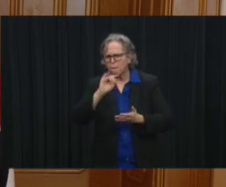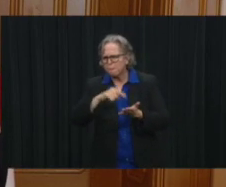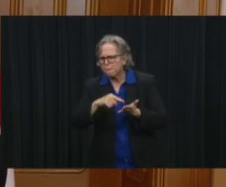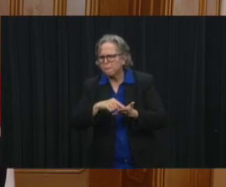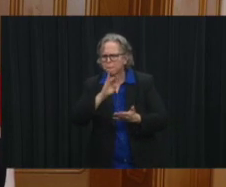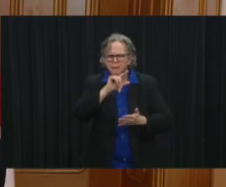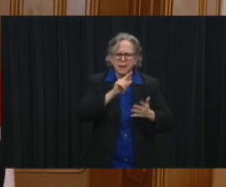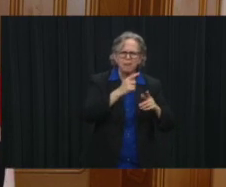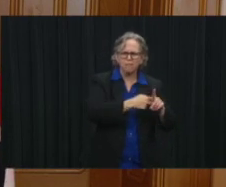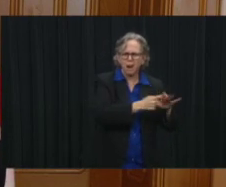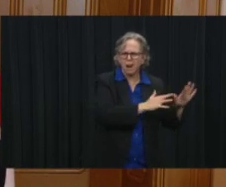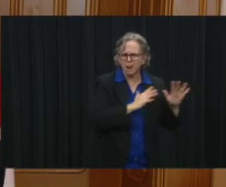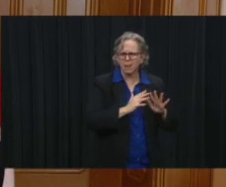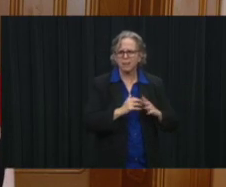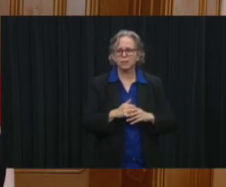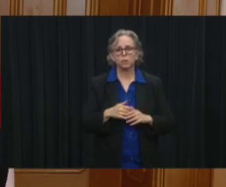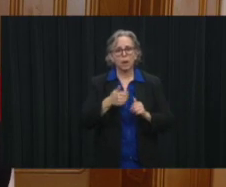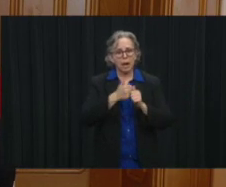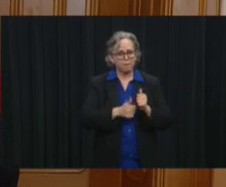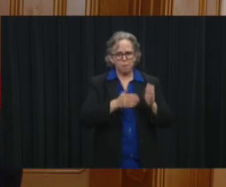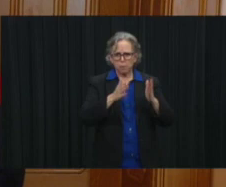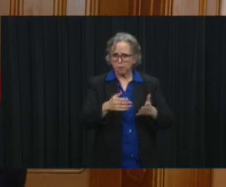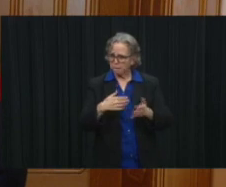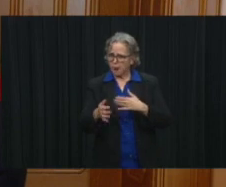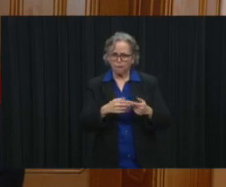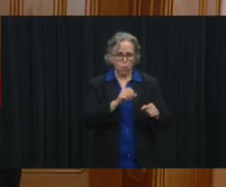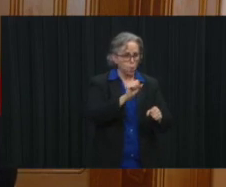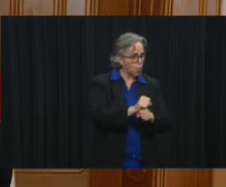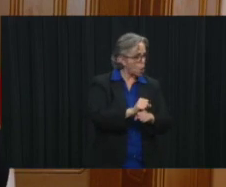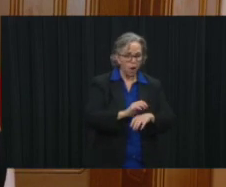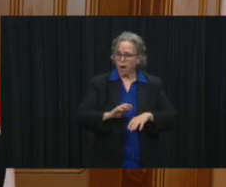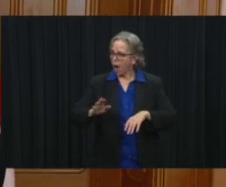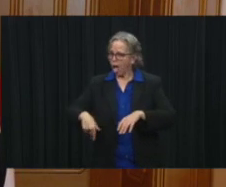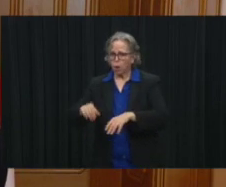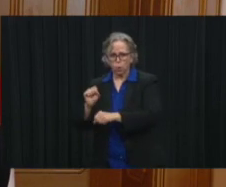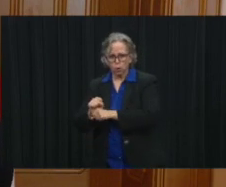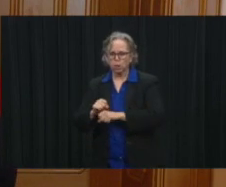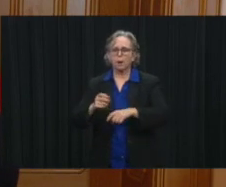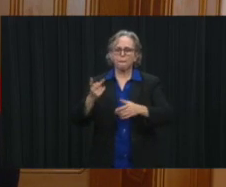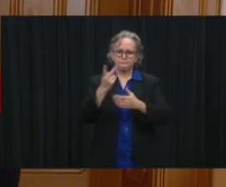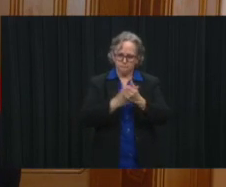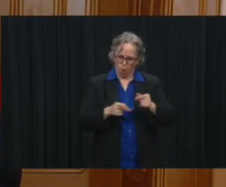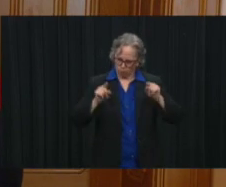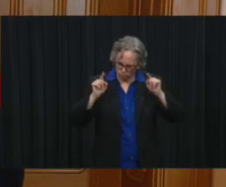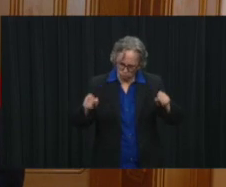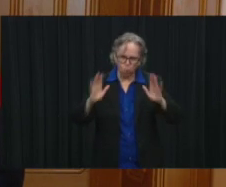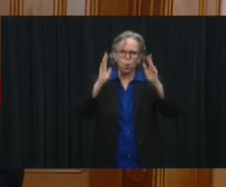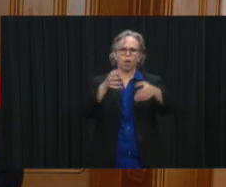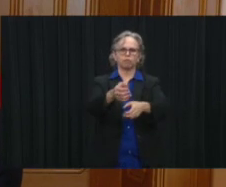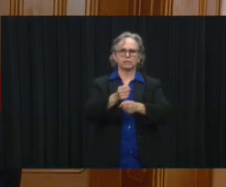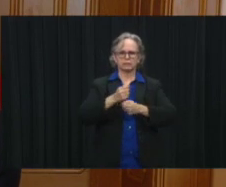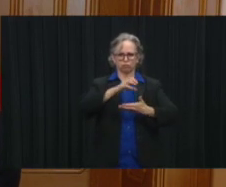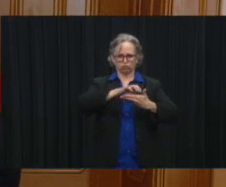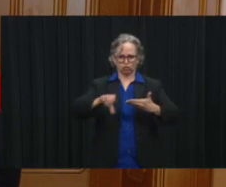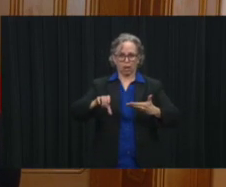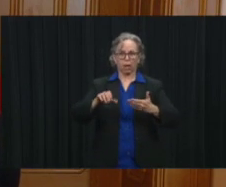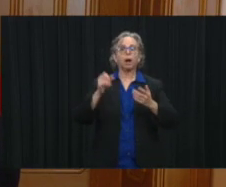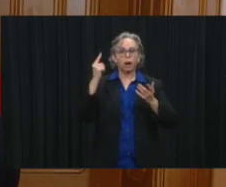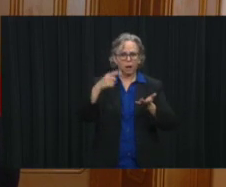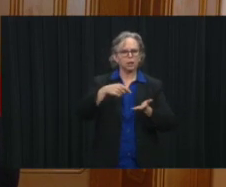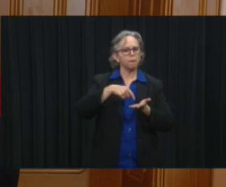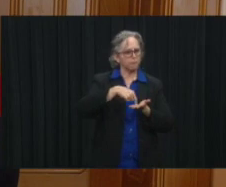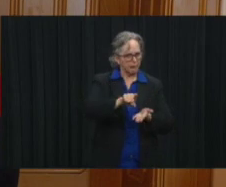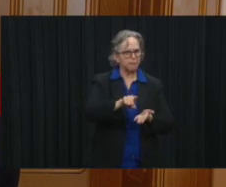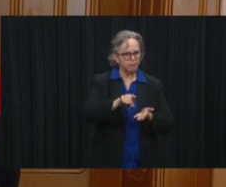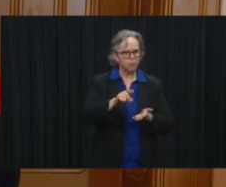you're working or not working, there is a check. And this is the direct payment we've been hearing about. Republicans and Democrats have both